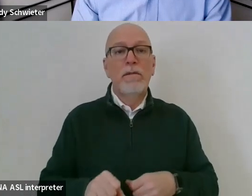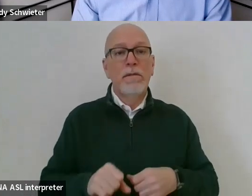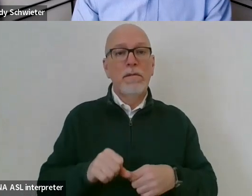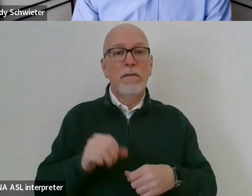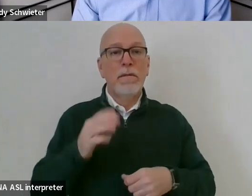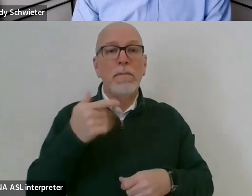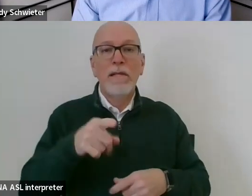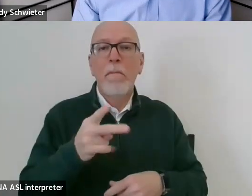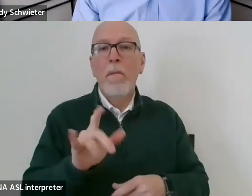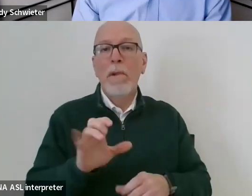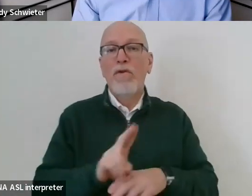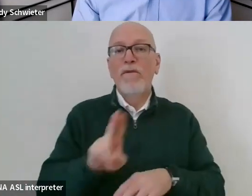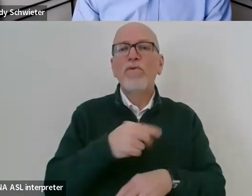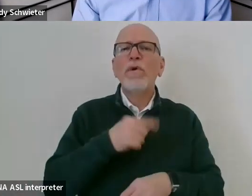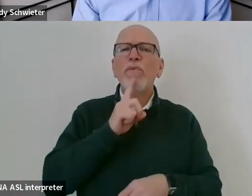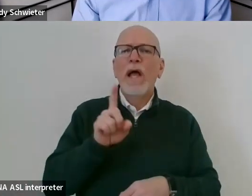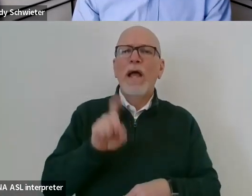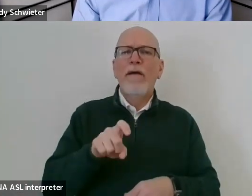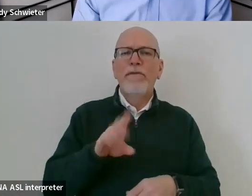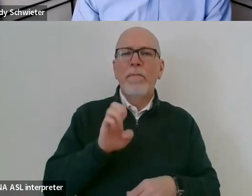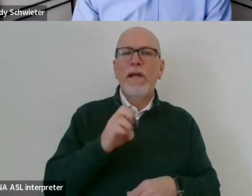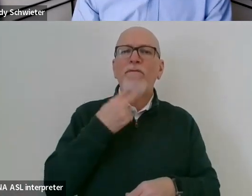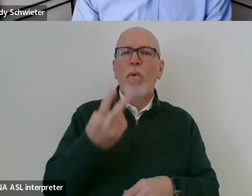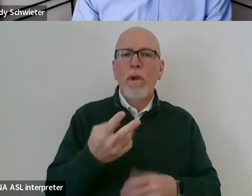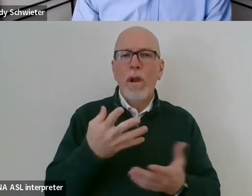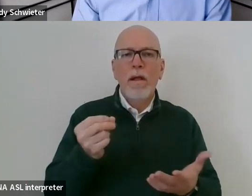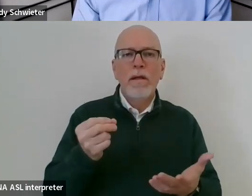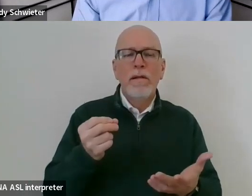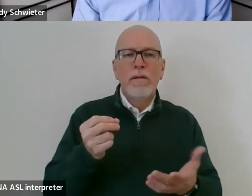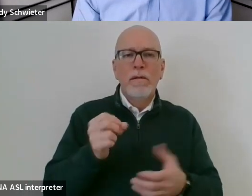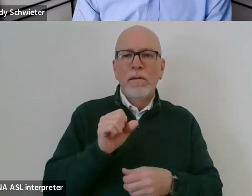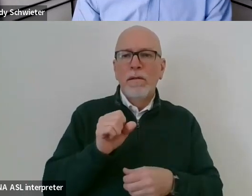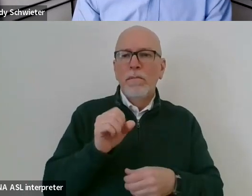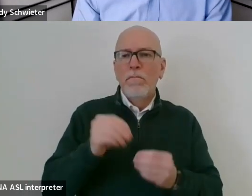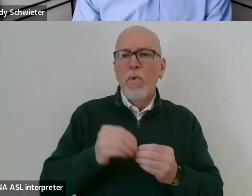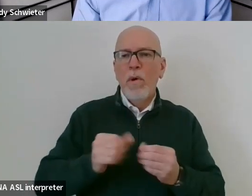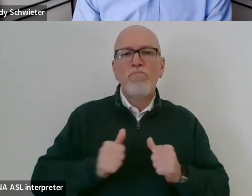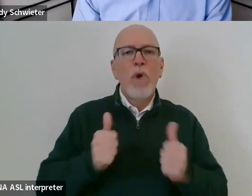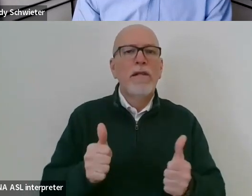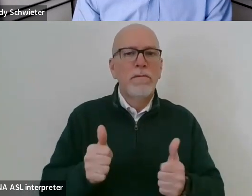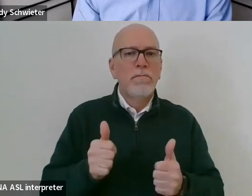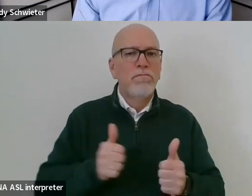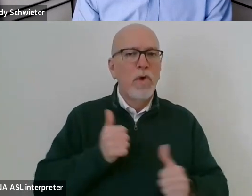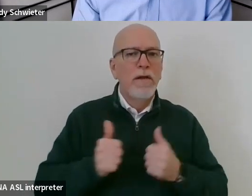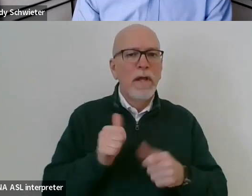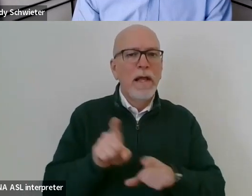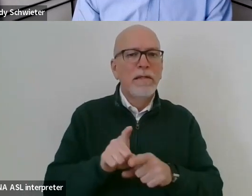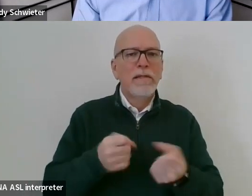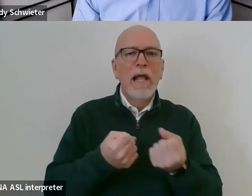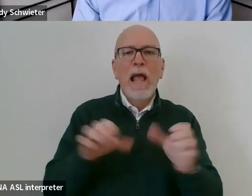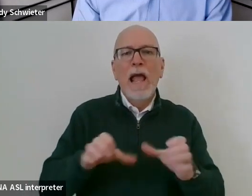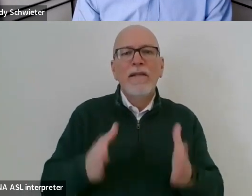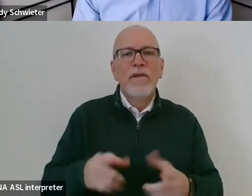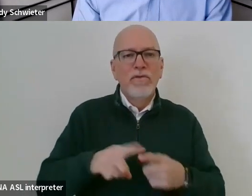public university. We really have to be vocal and work proactively as activists to raise concern about